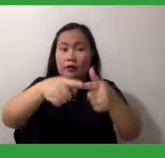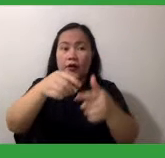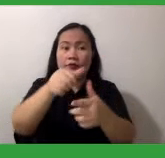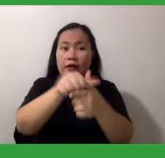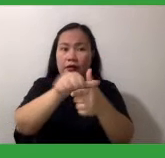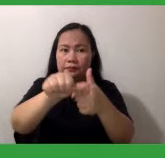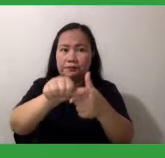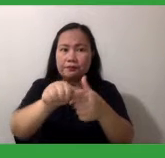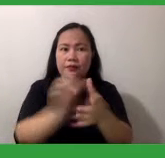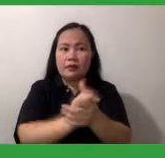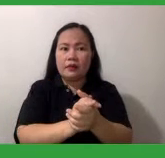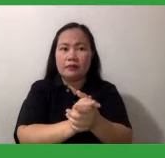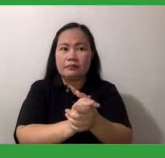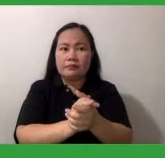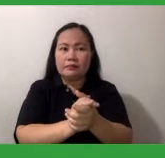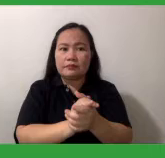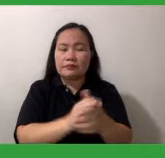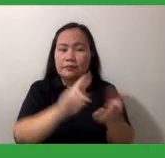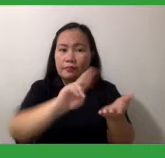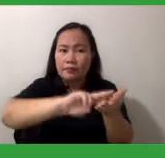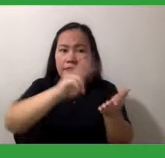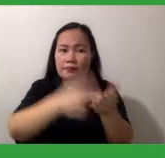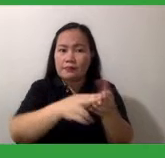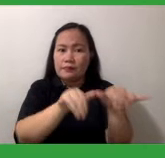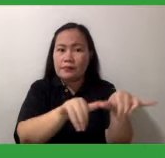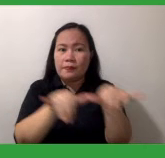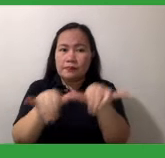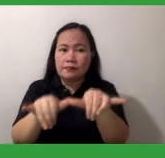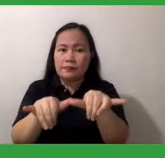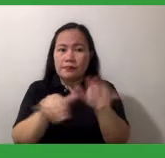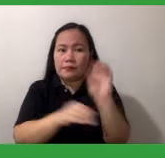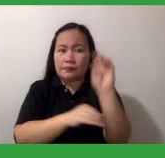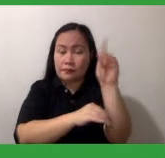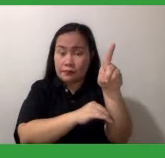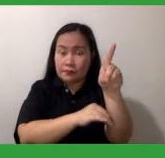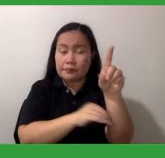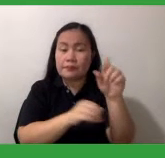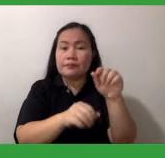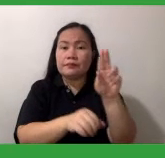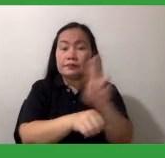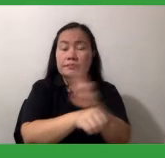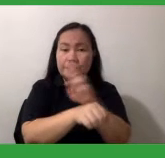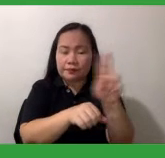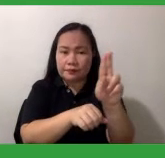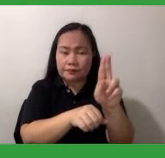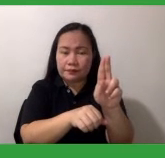measure is degrees, and the instrument used to measure the angle is a protractor.